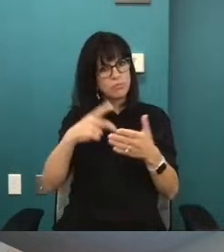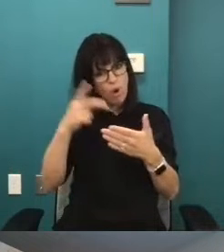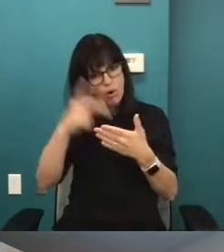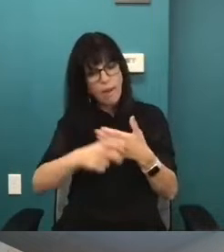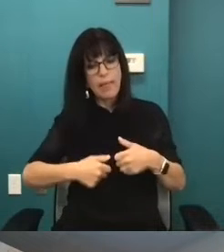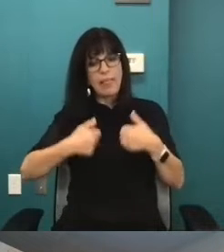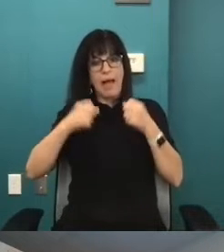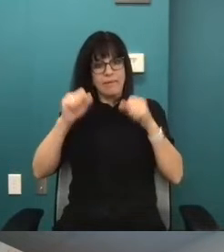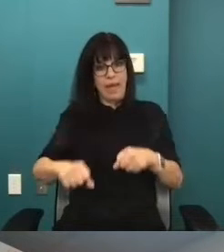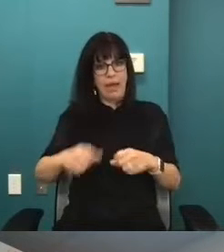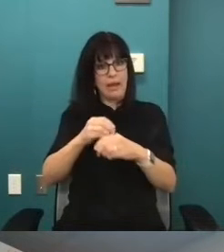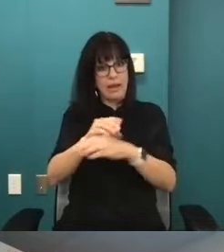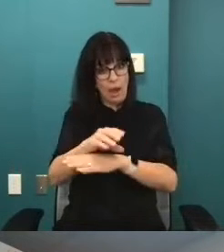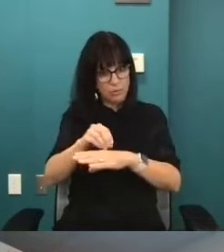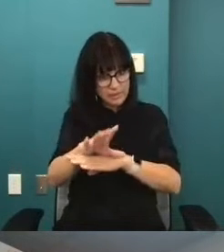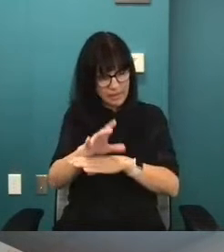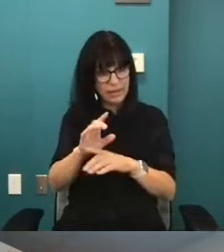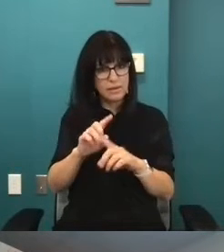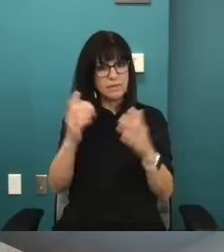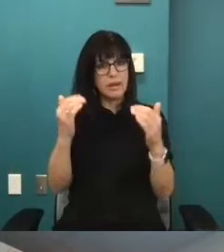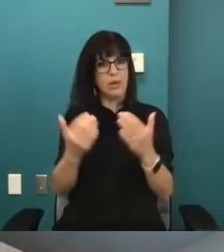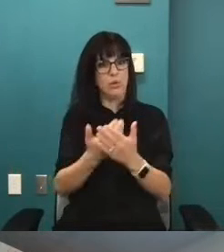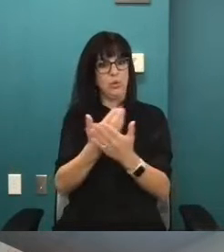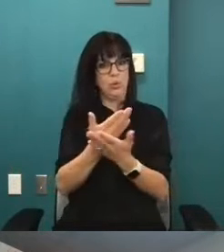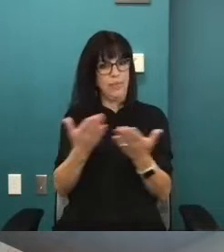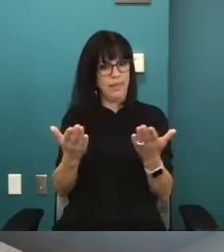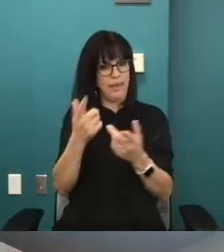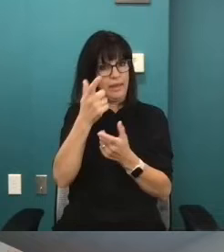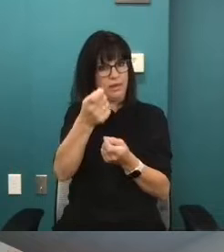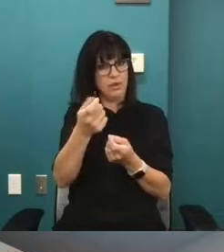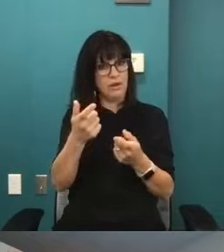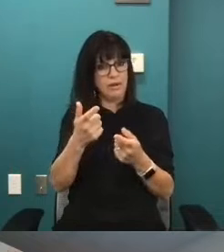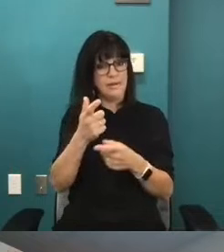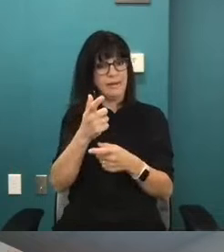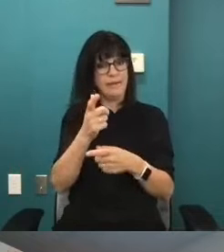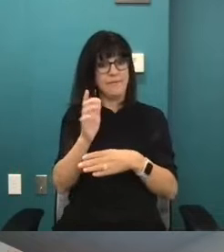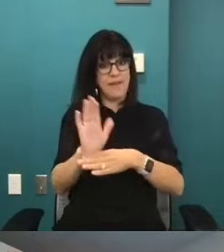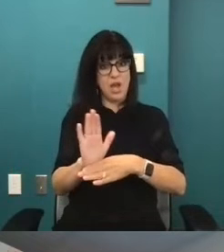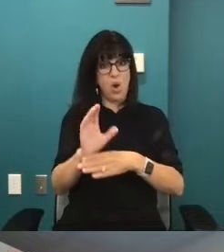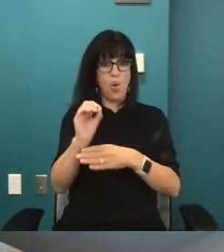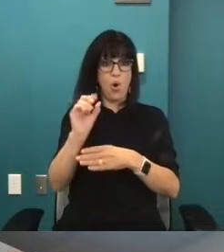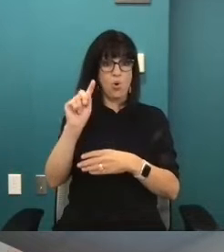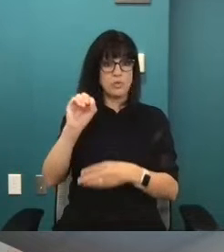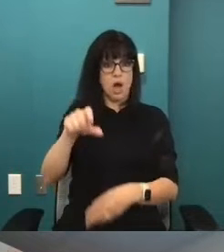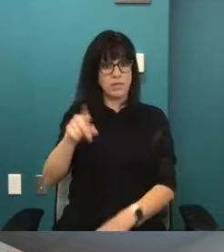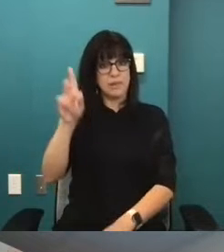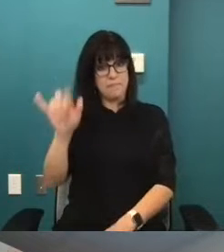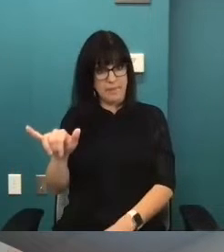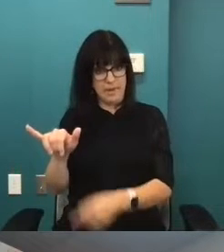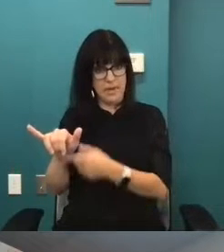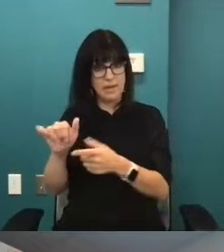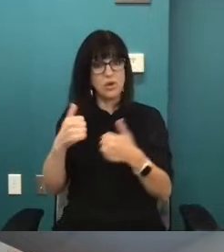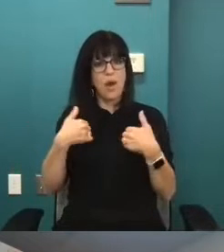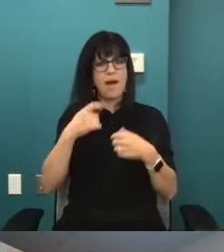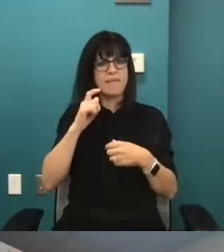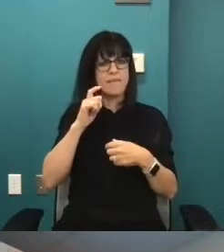and counseling. And the new thing that's really kind of interesting is video otoscopy. So they have these really cool little